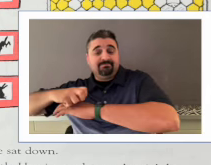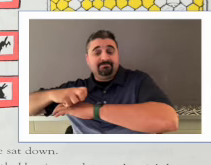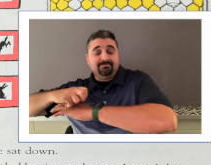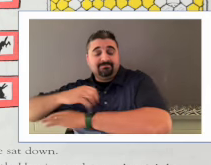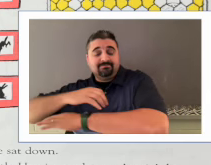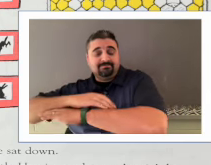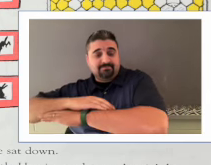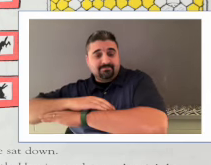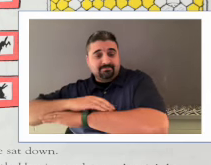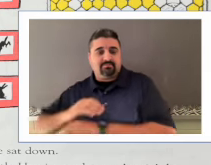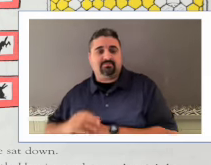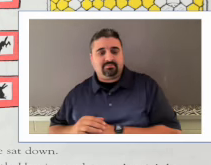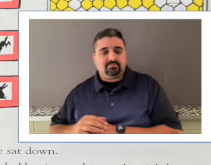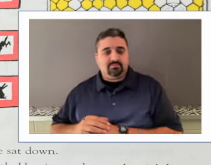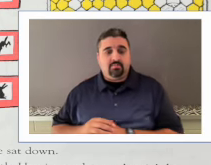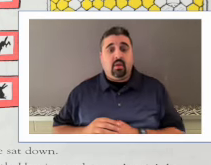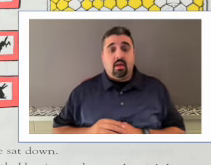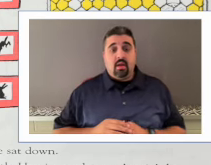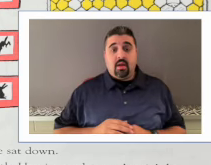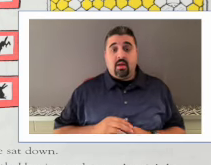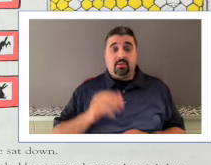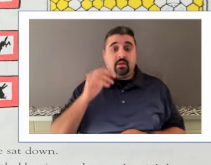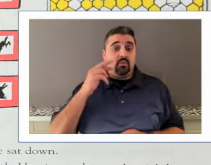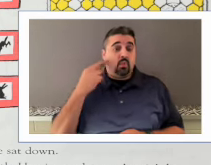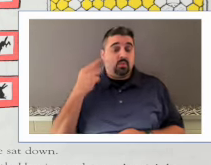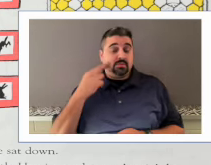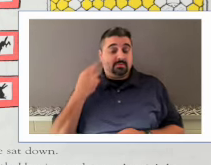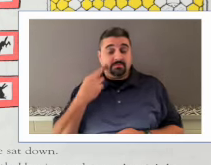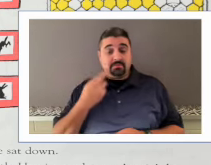Big Hex jumped onto my lap.